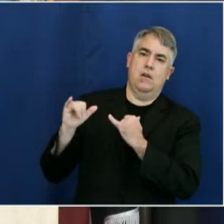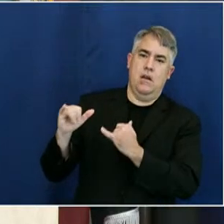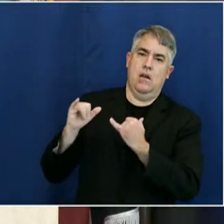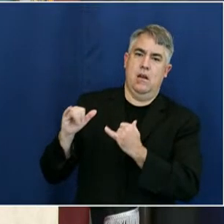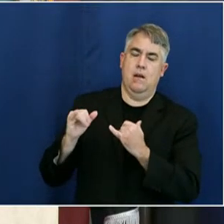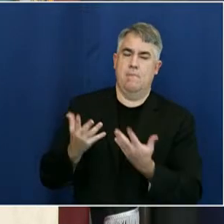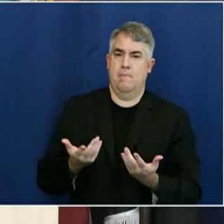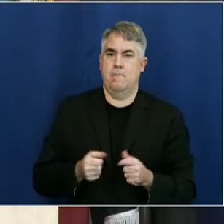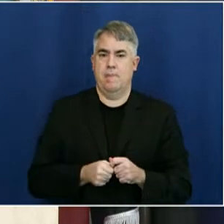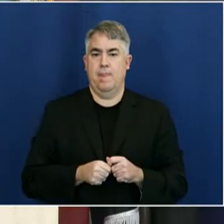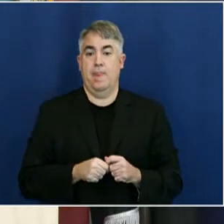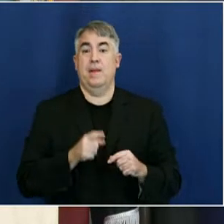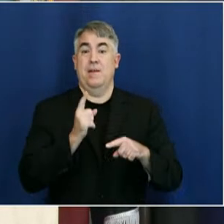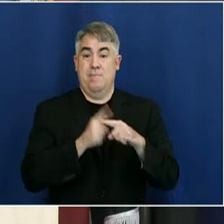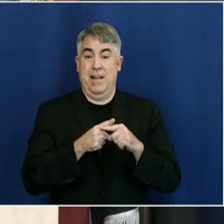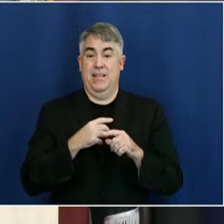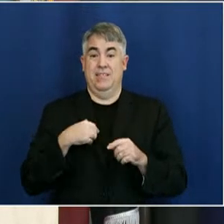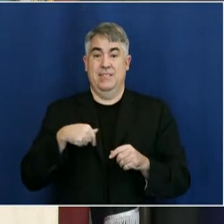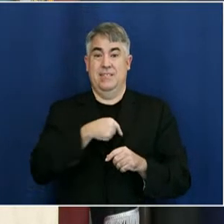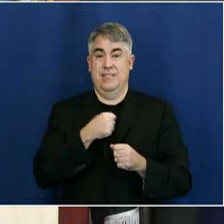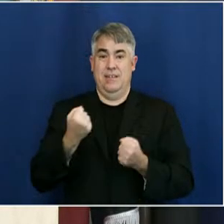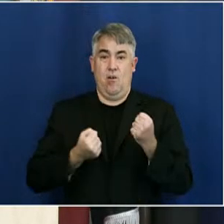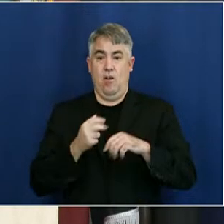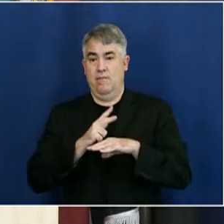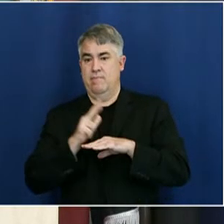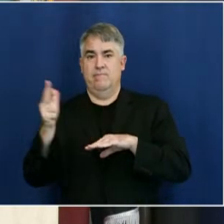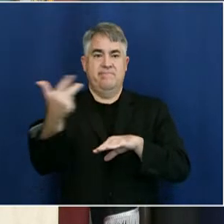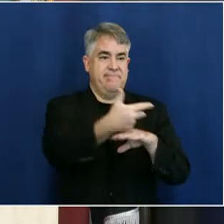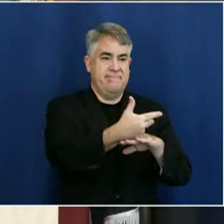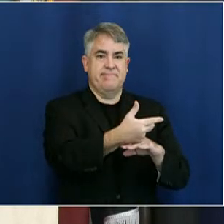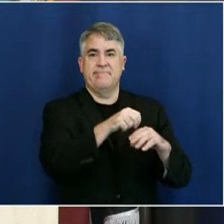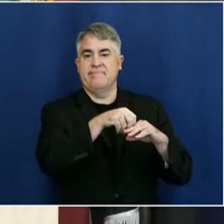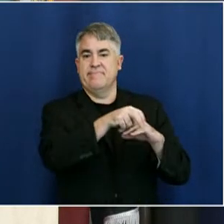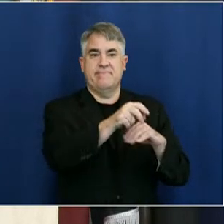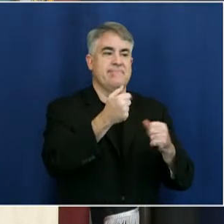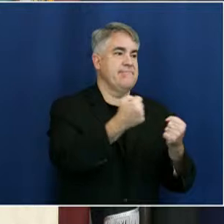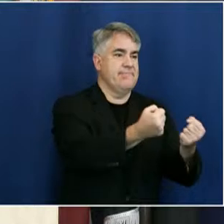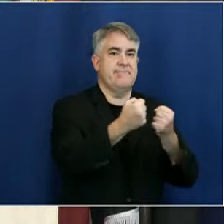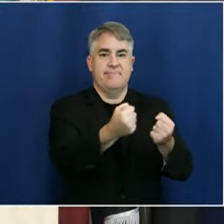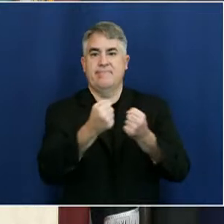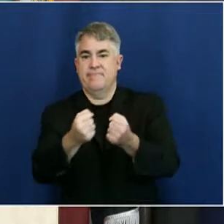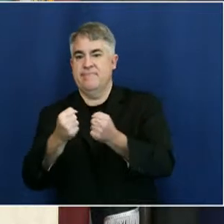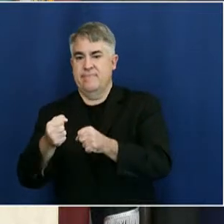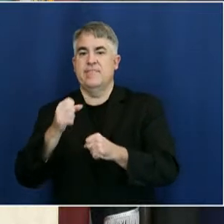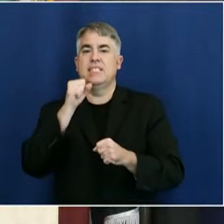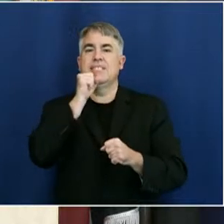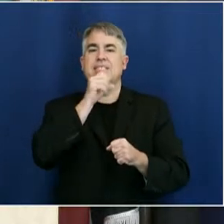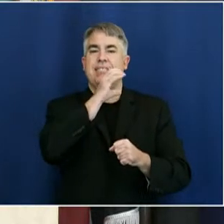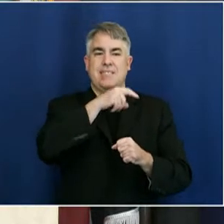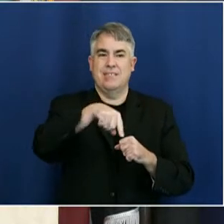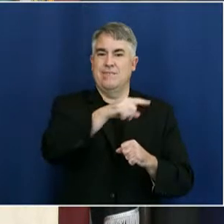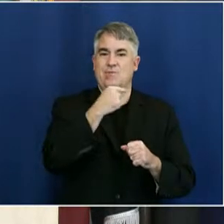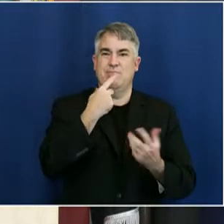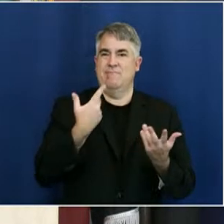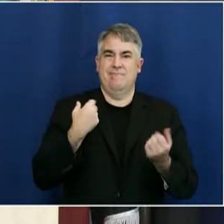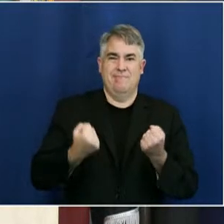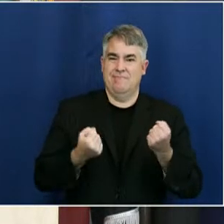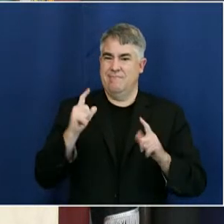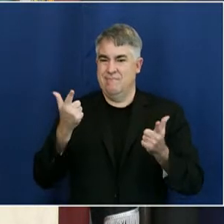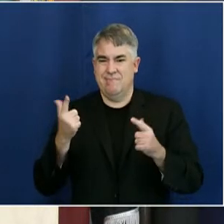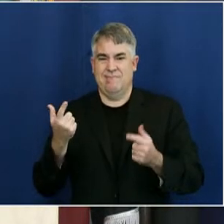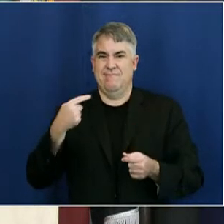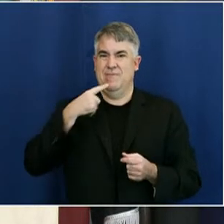visiting locations where seniors most frequently live in the hardest hit communities, and we think that there will be more opportunities once we get through long-term